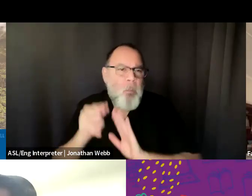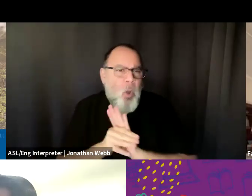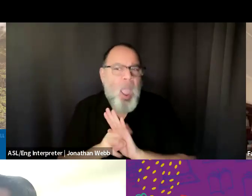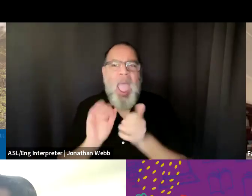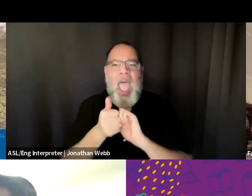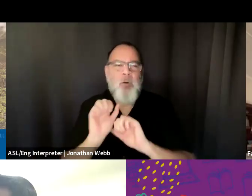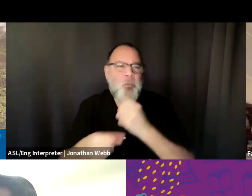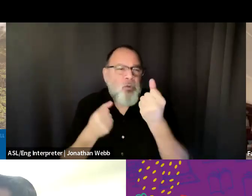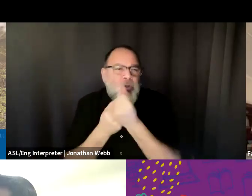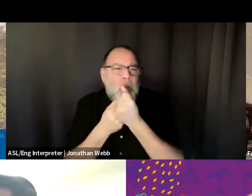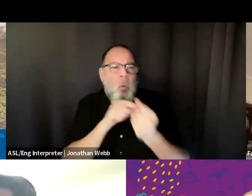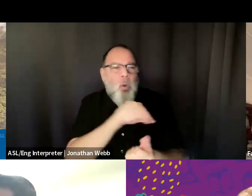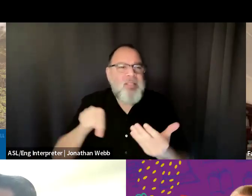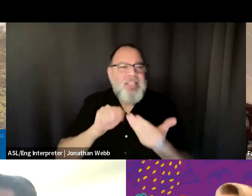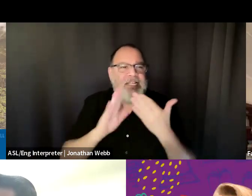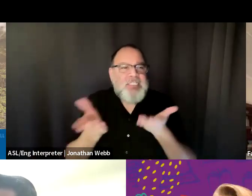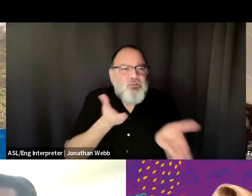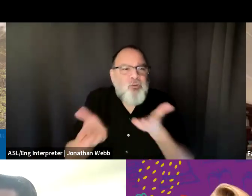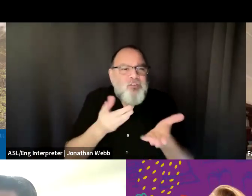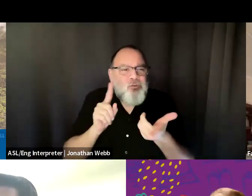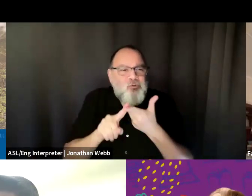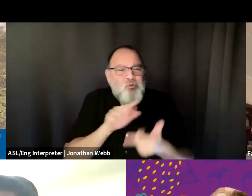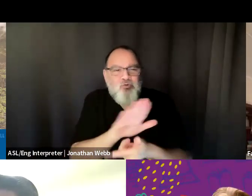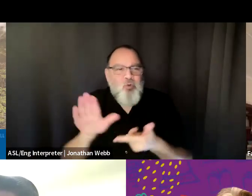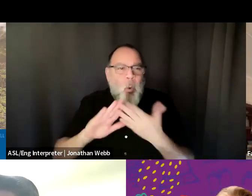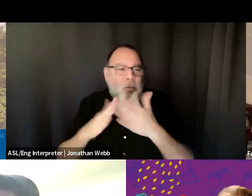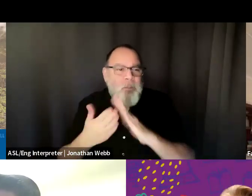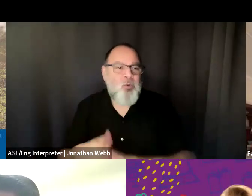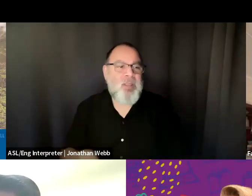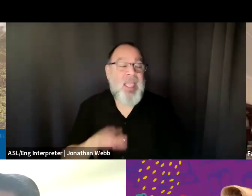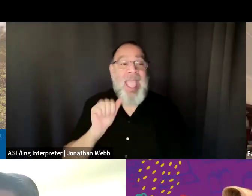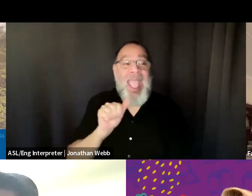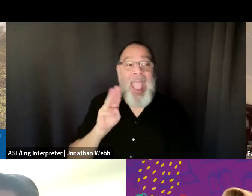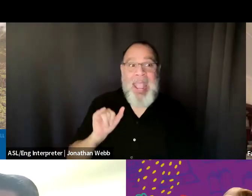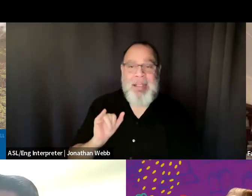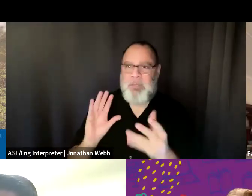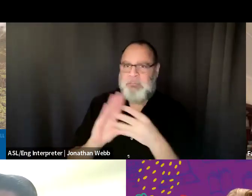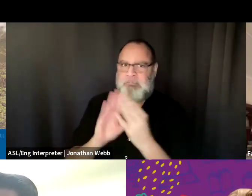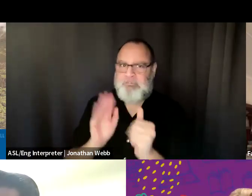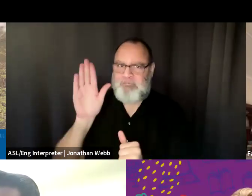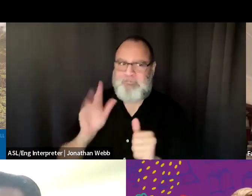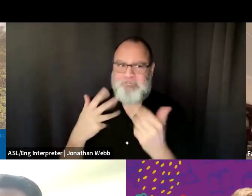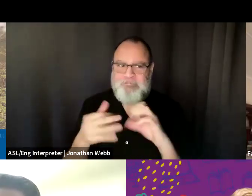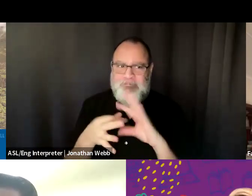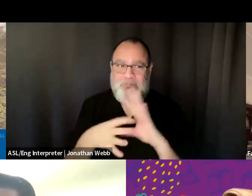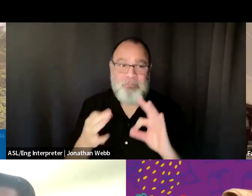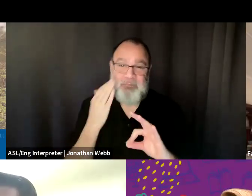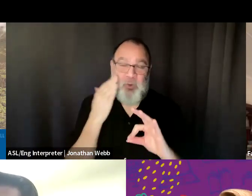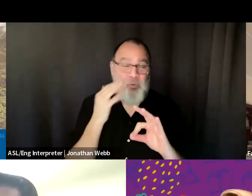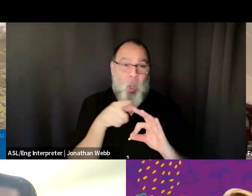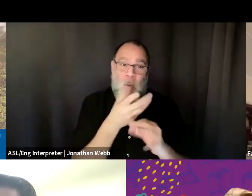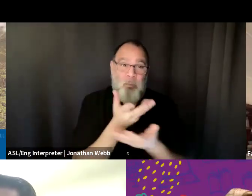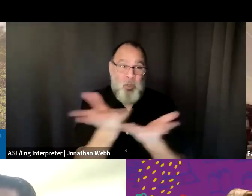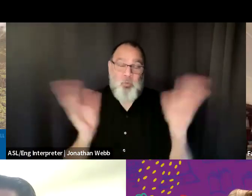your communities? I'd love to kick this one off by saying, please help us publicize the work that libraries are doing in this